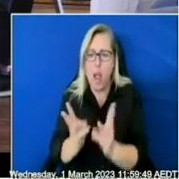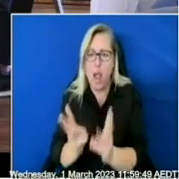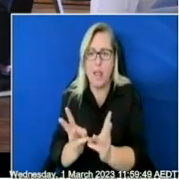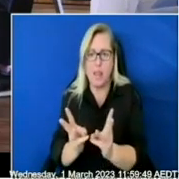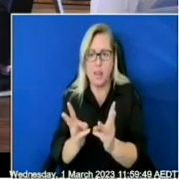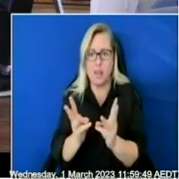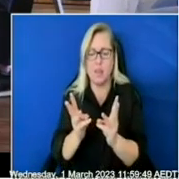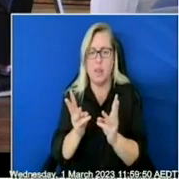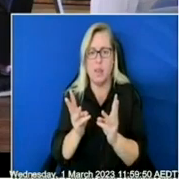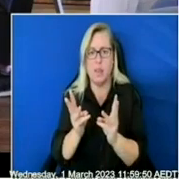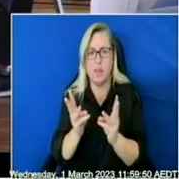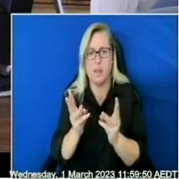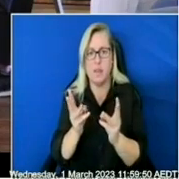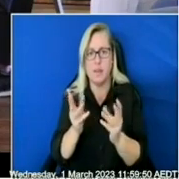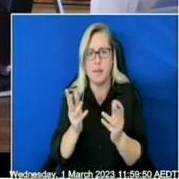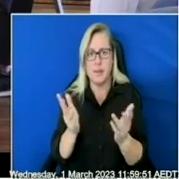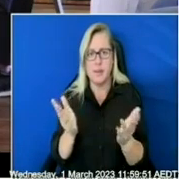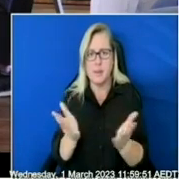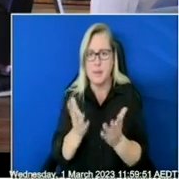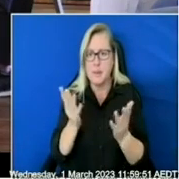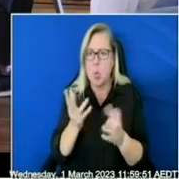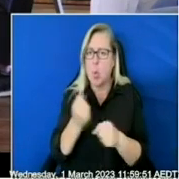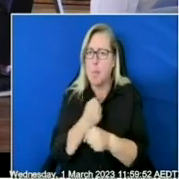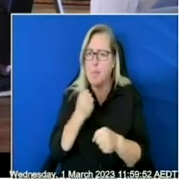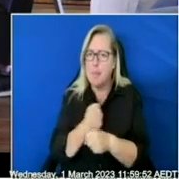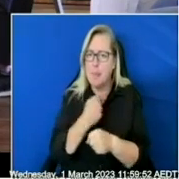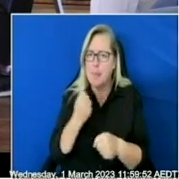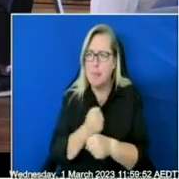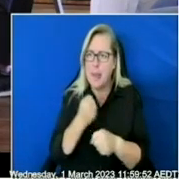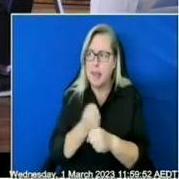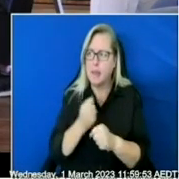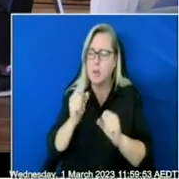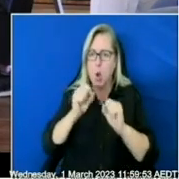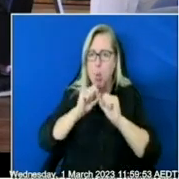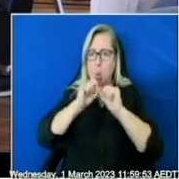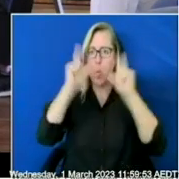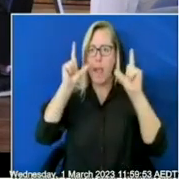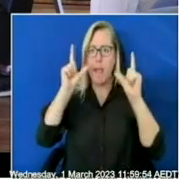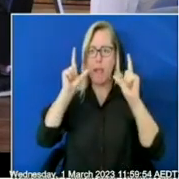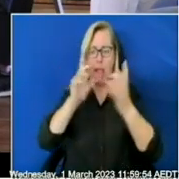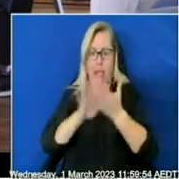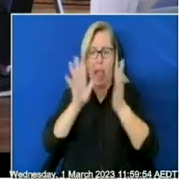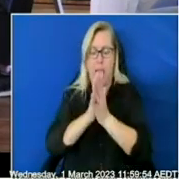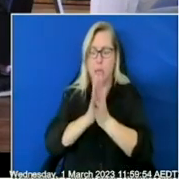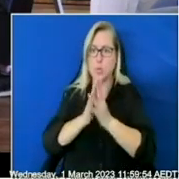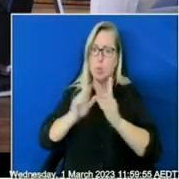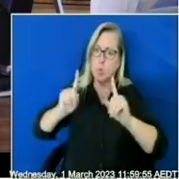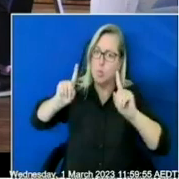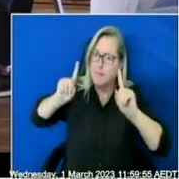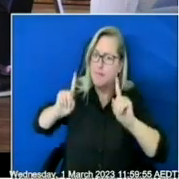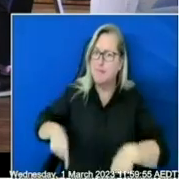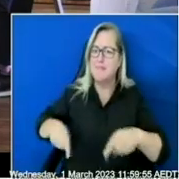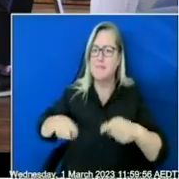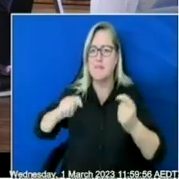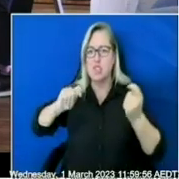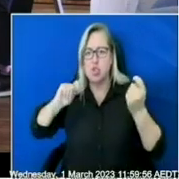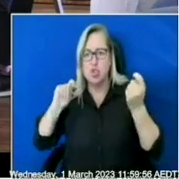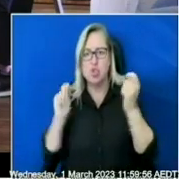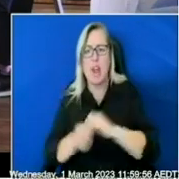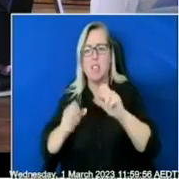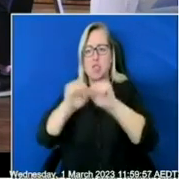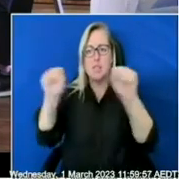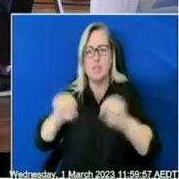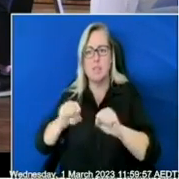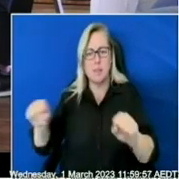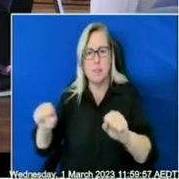create some awareness about how to trigger change with the system. We've just got to do that, and we need